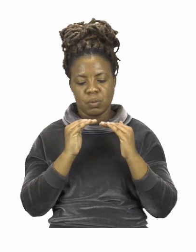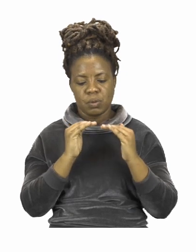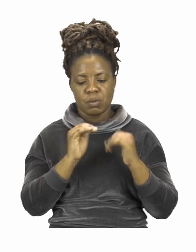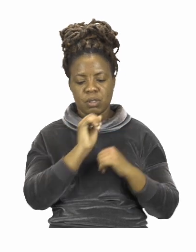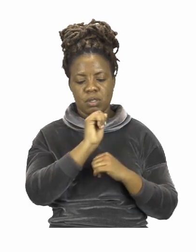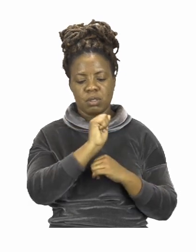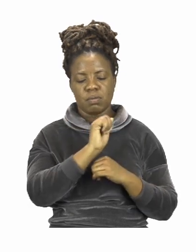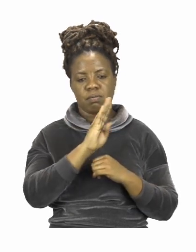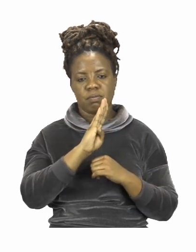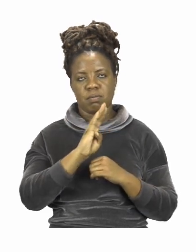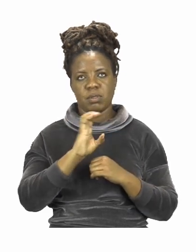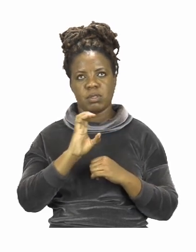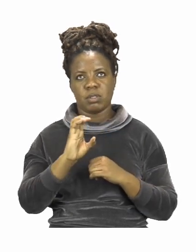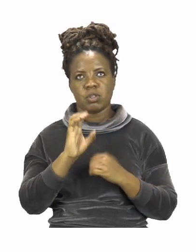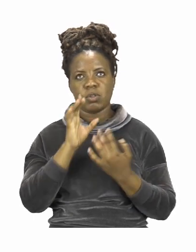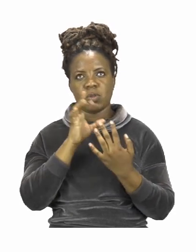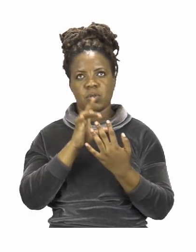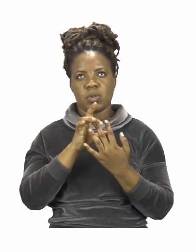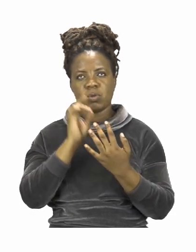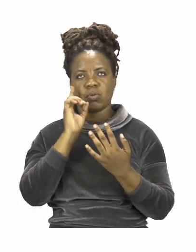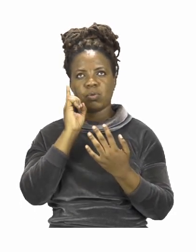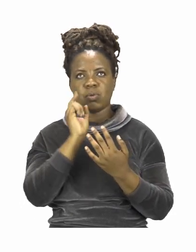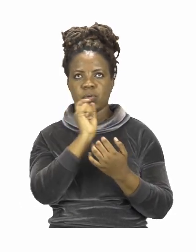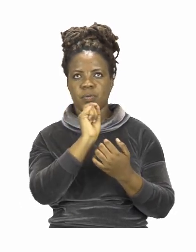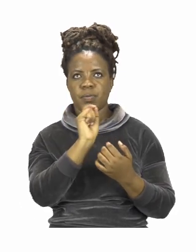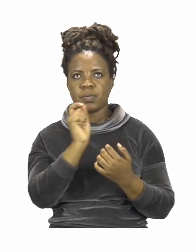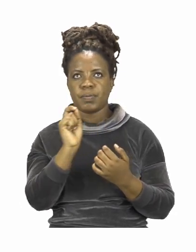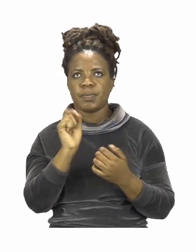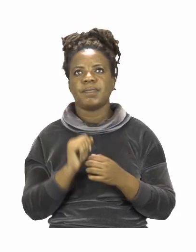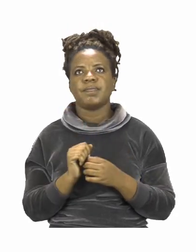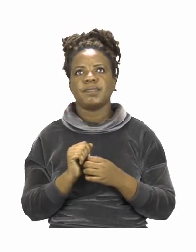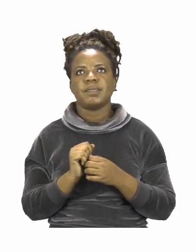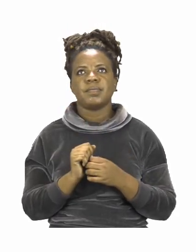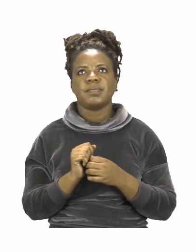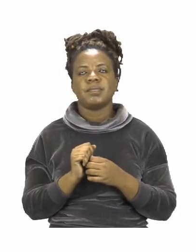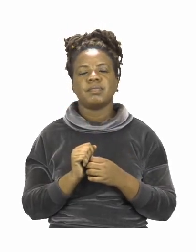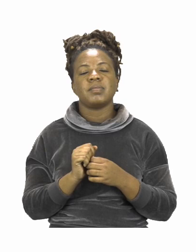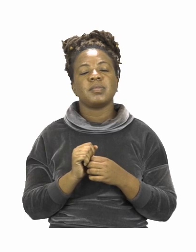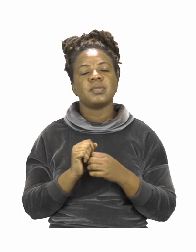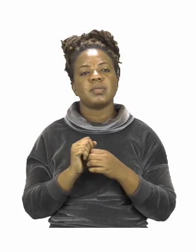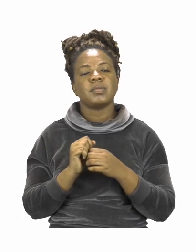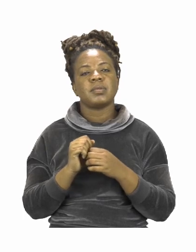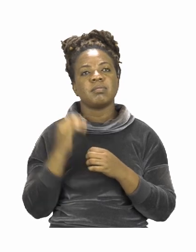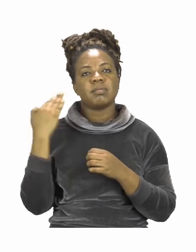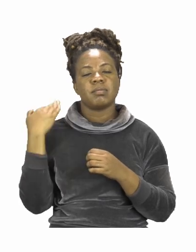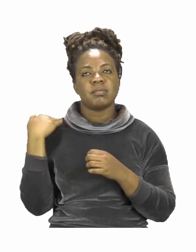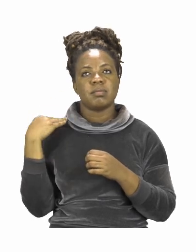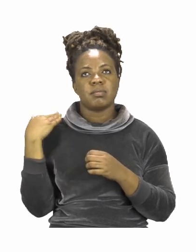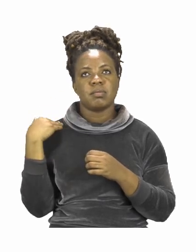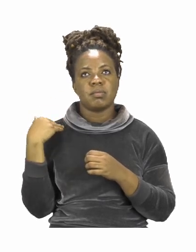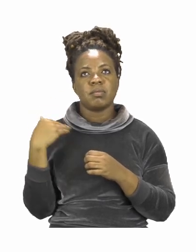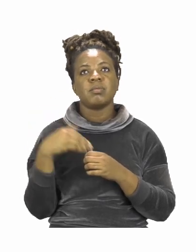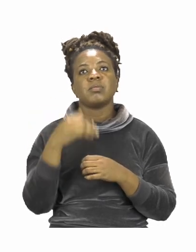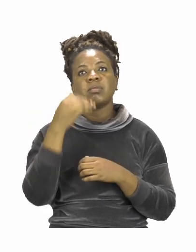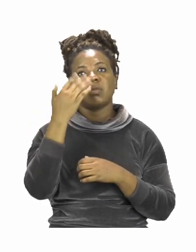before we do that, I'd like us to remind each other about the senses. So let's take a look at the